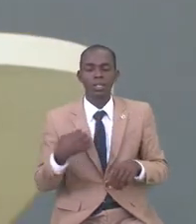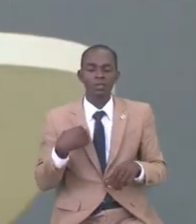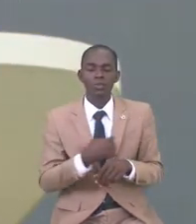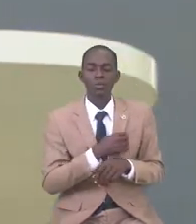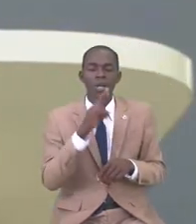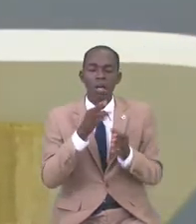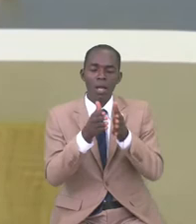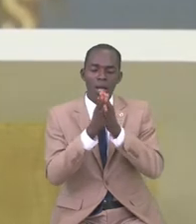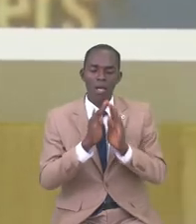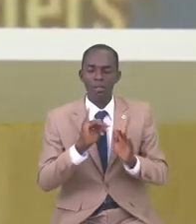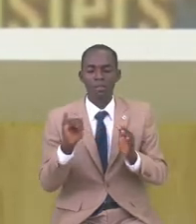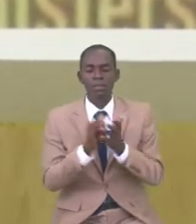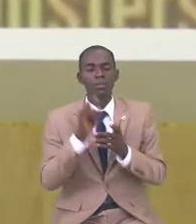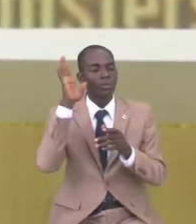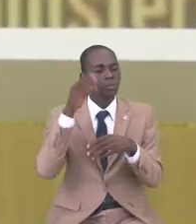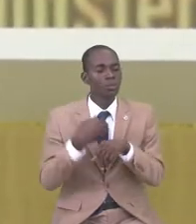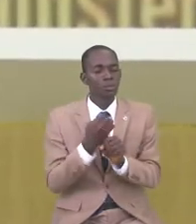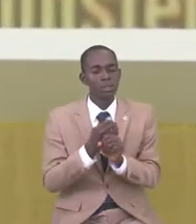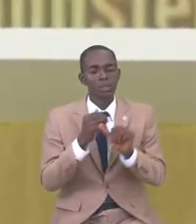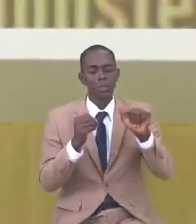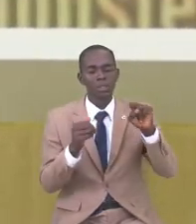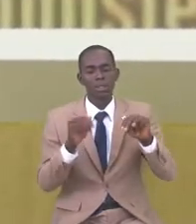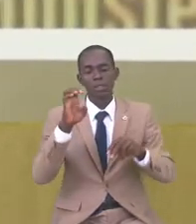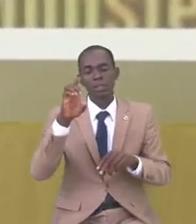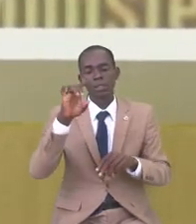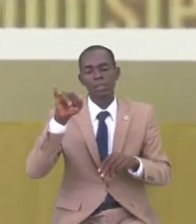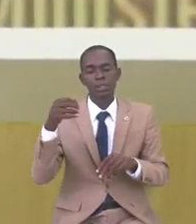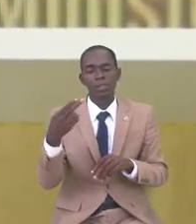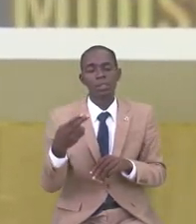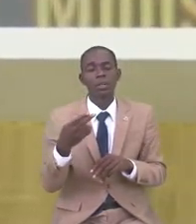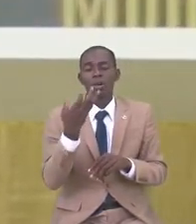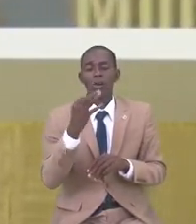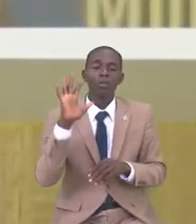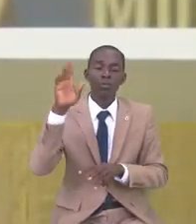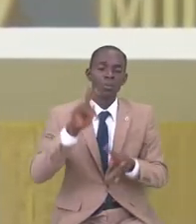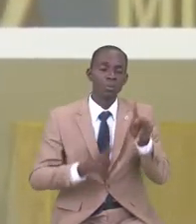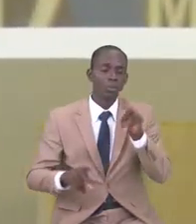Lord, you'll make an Elijah of your people